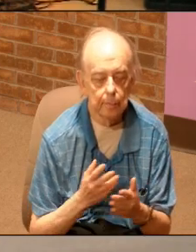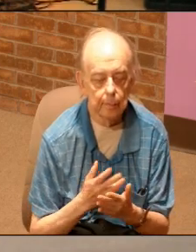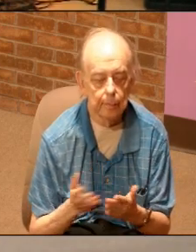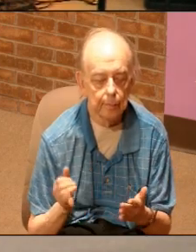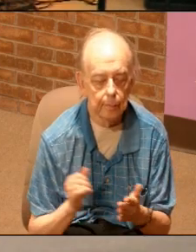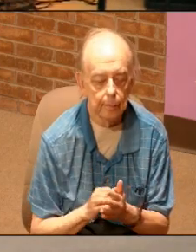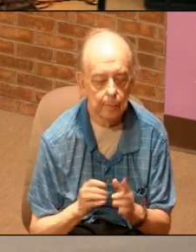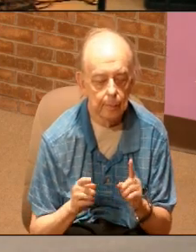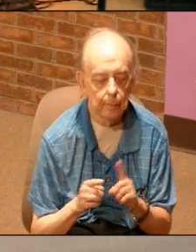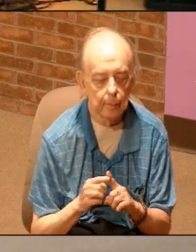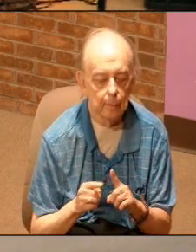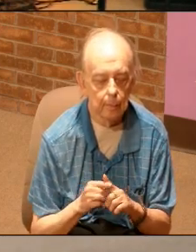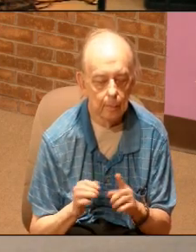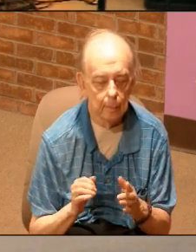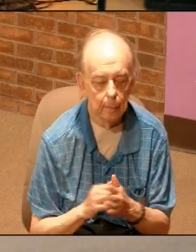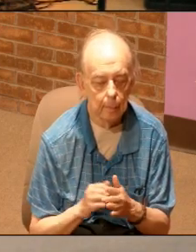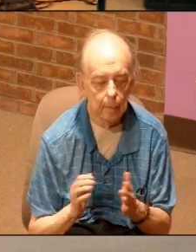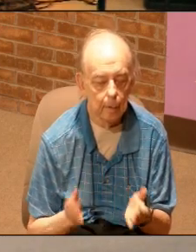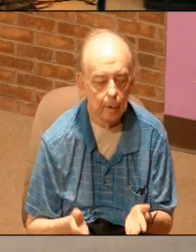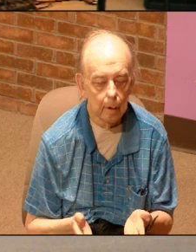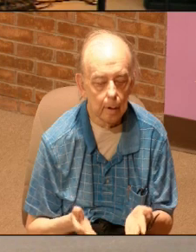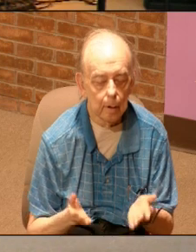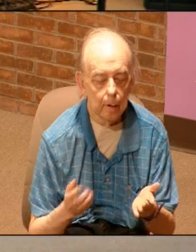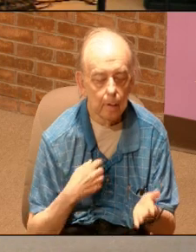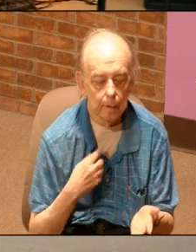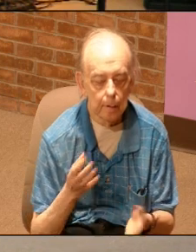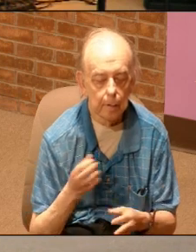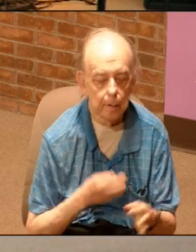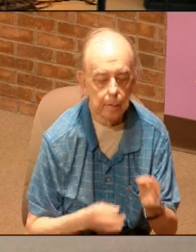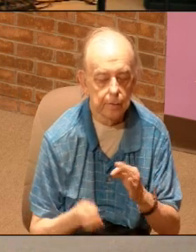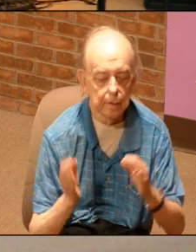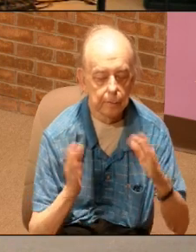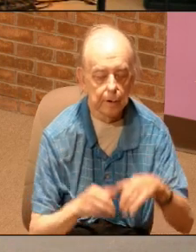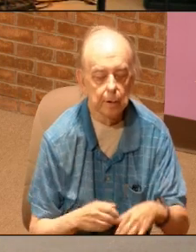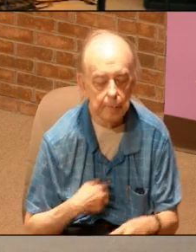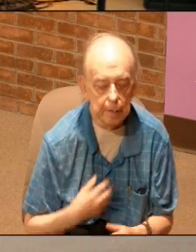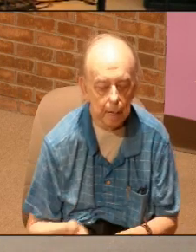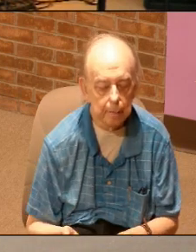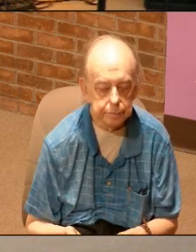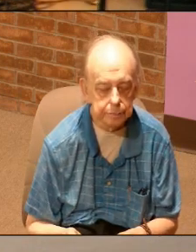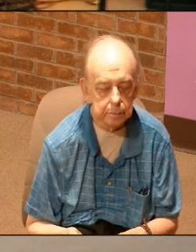that are positive, that are lifting me up instead of tearing me down.